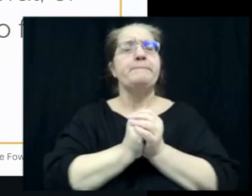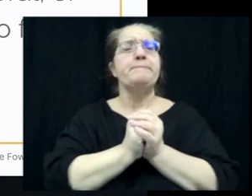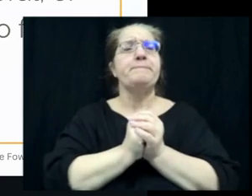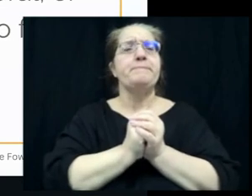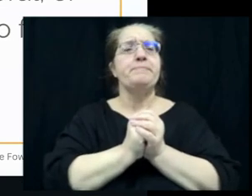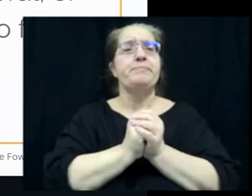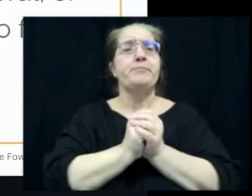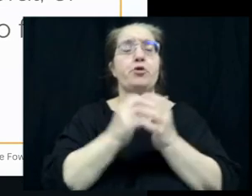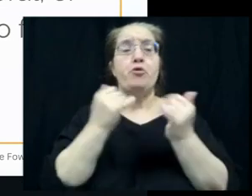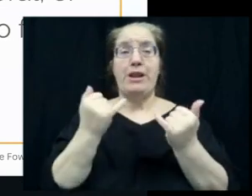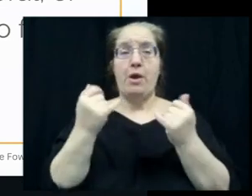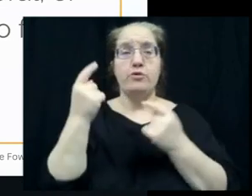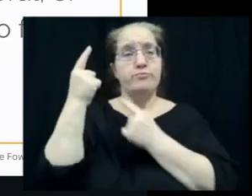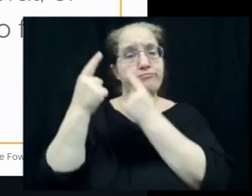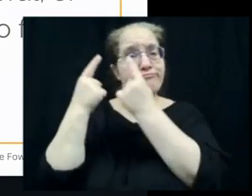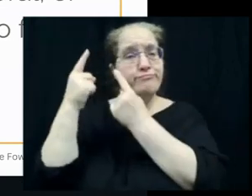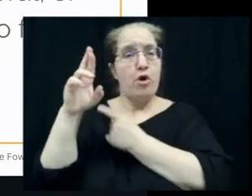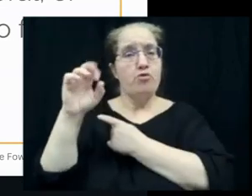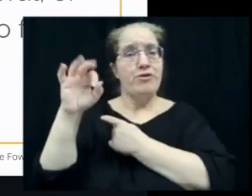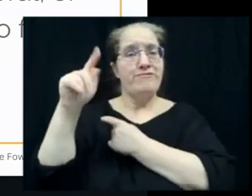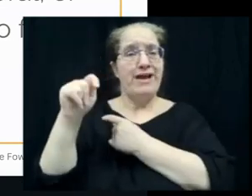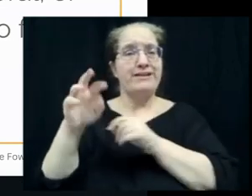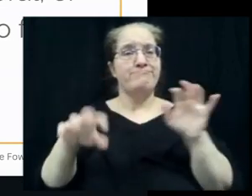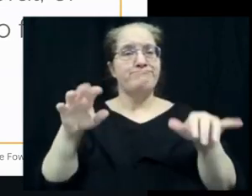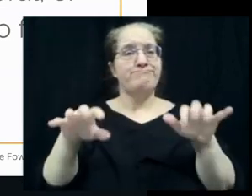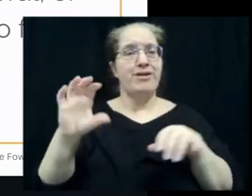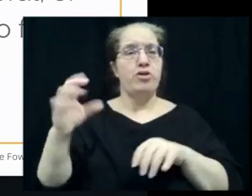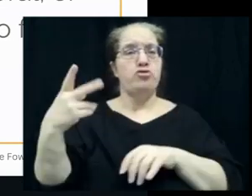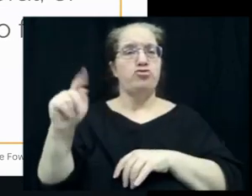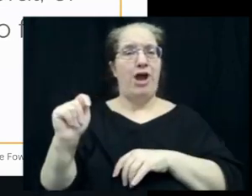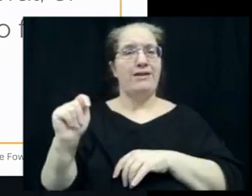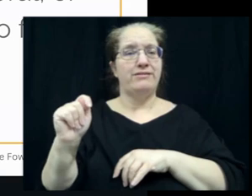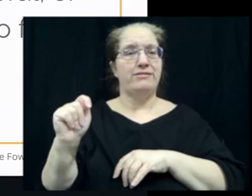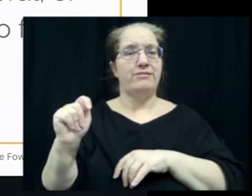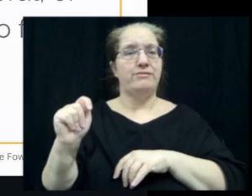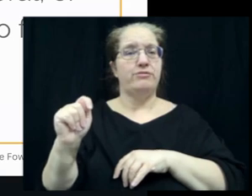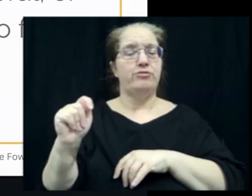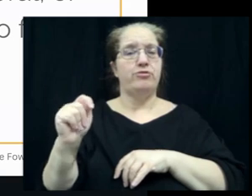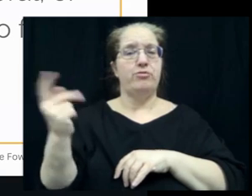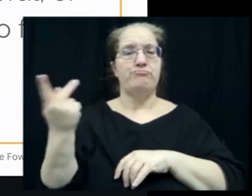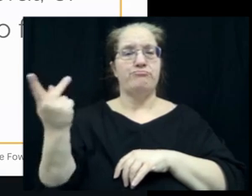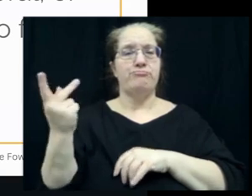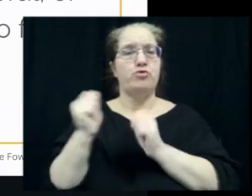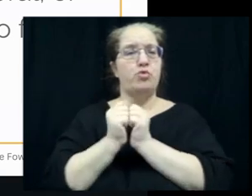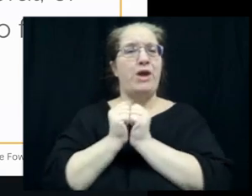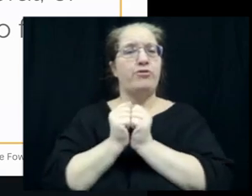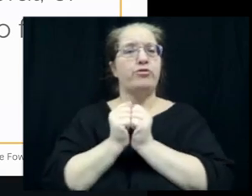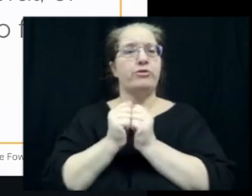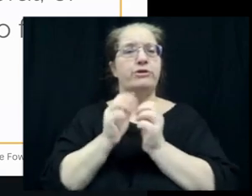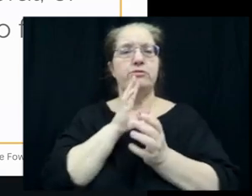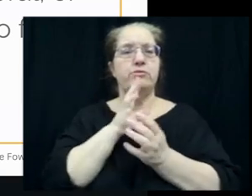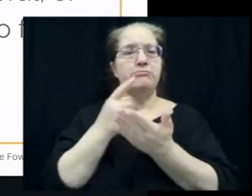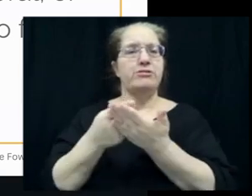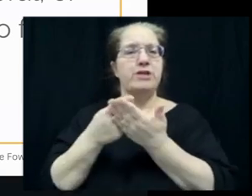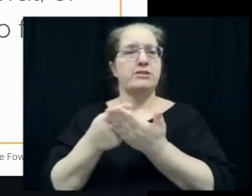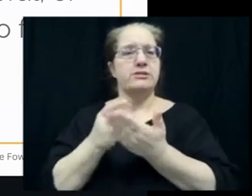like you to do is reflect on that and put your responses in the chat so we can kind of reflect together on this first part that